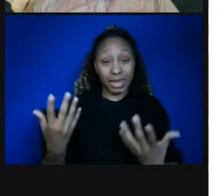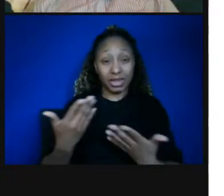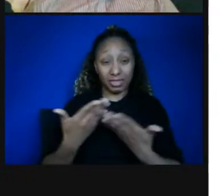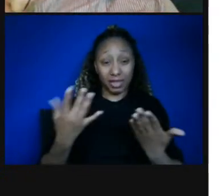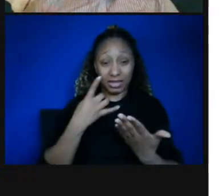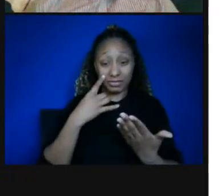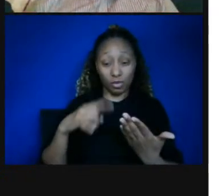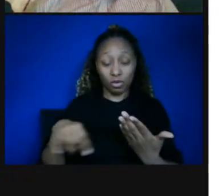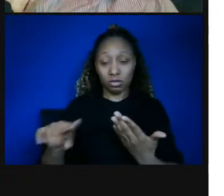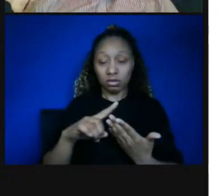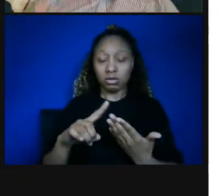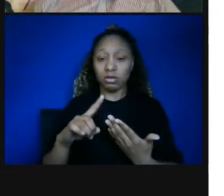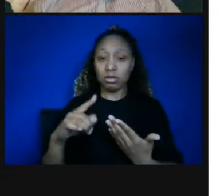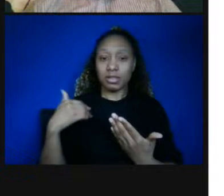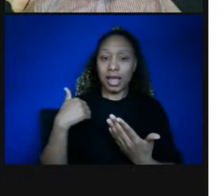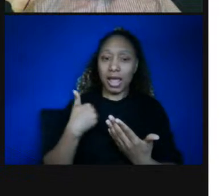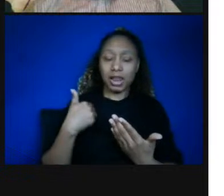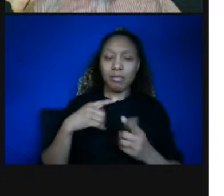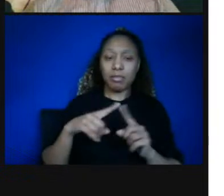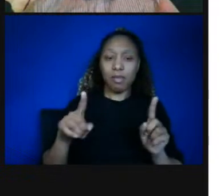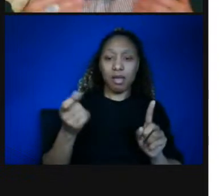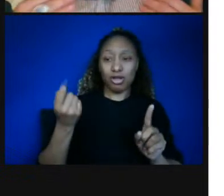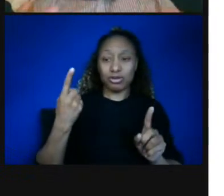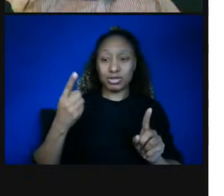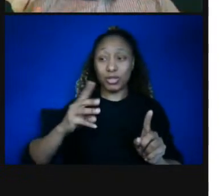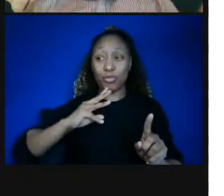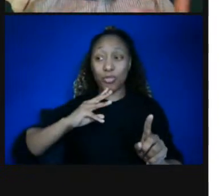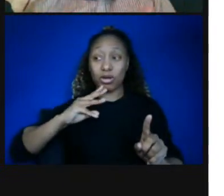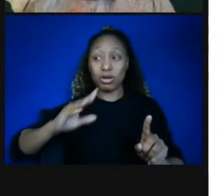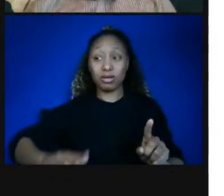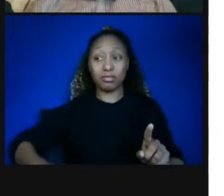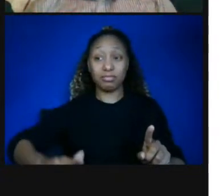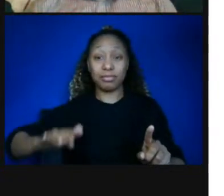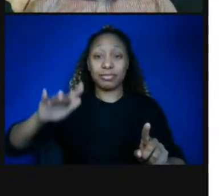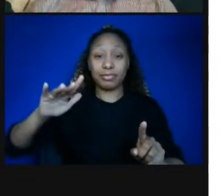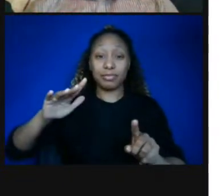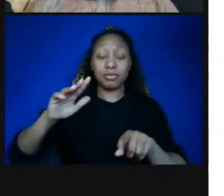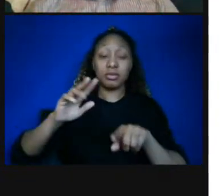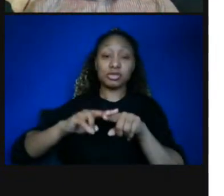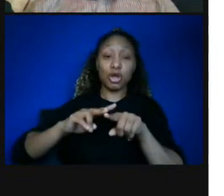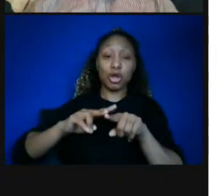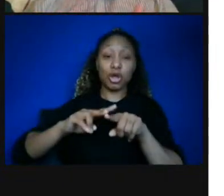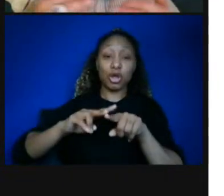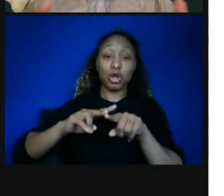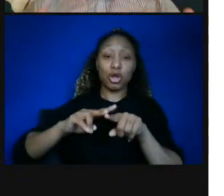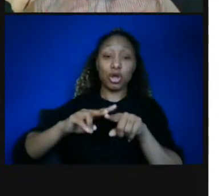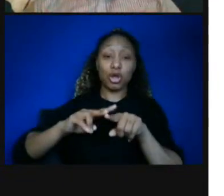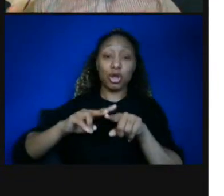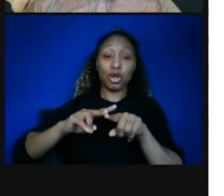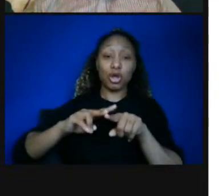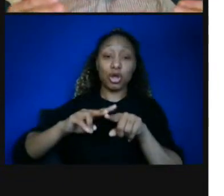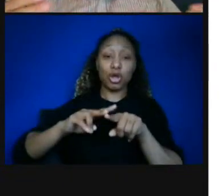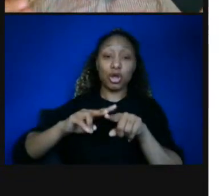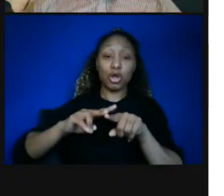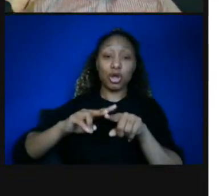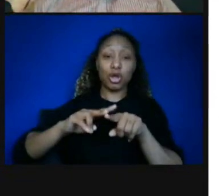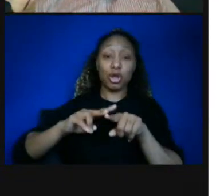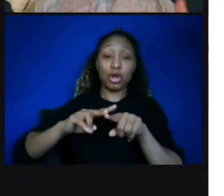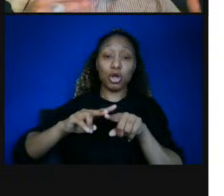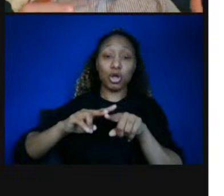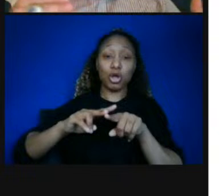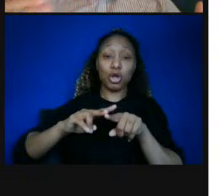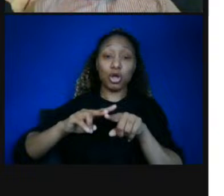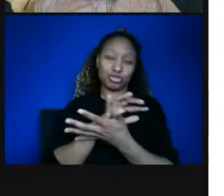And with, the rise of sea level and the rise of salt water going into these trees and these waterways, it destroys that